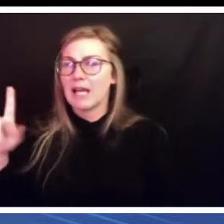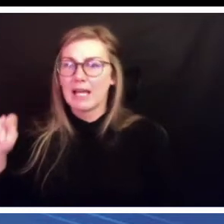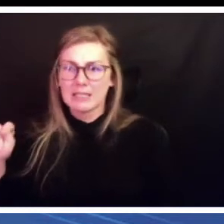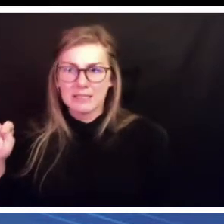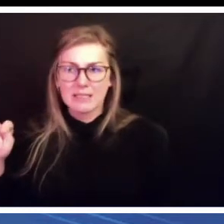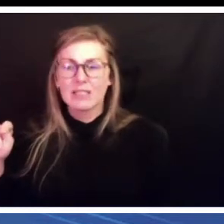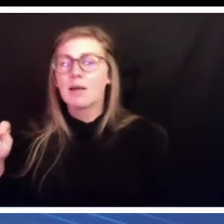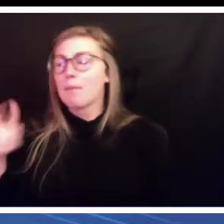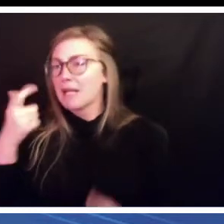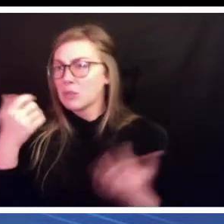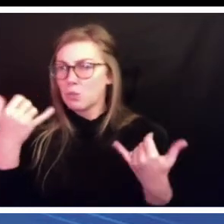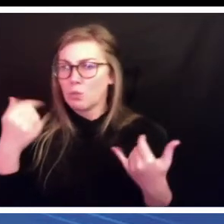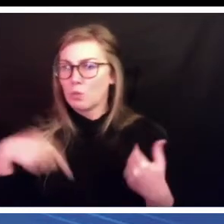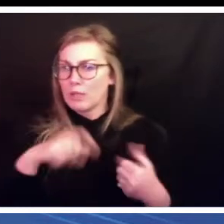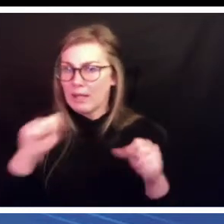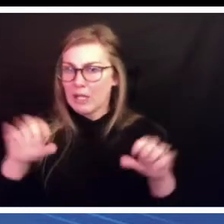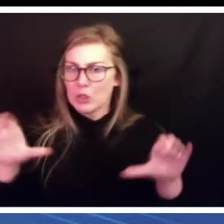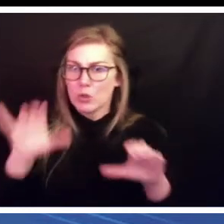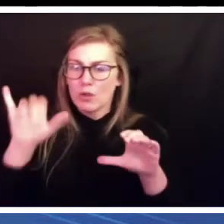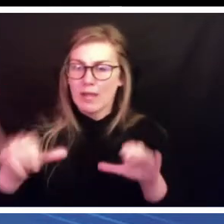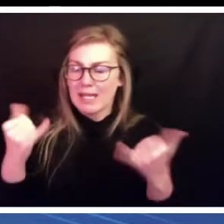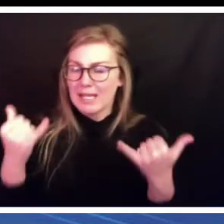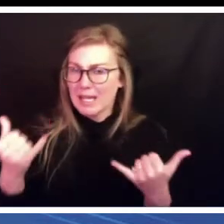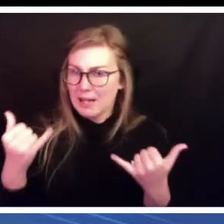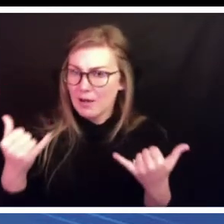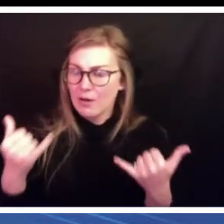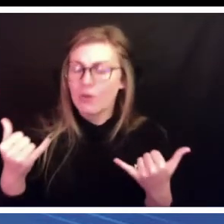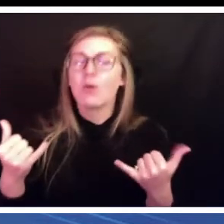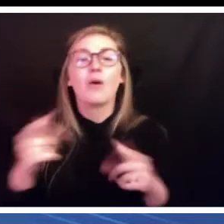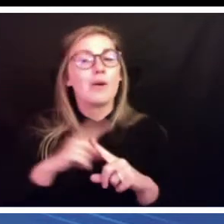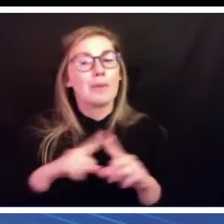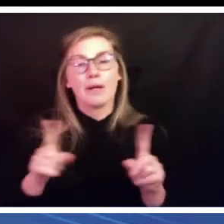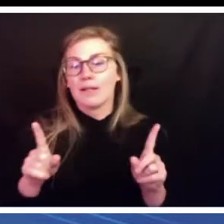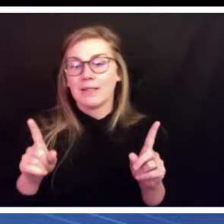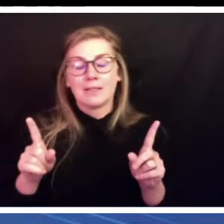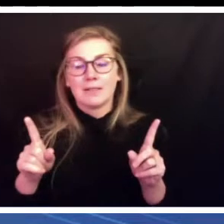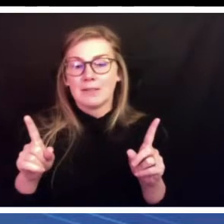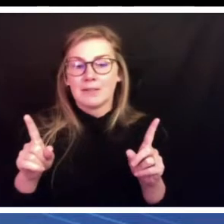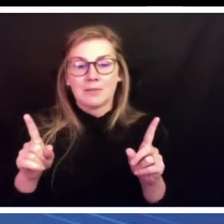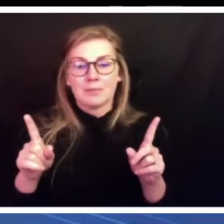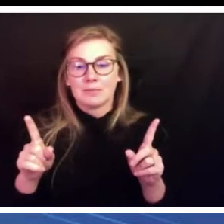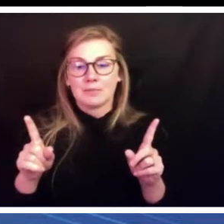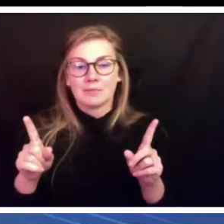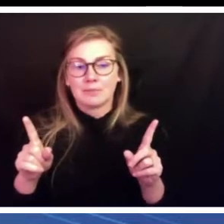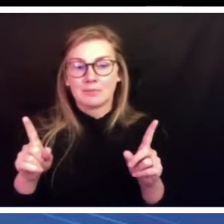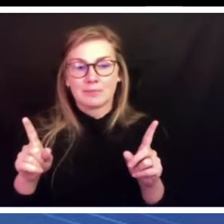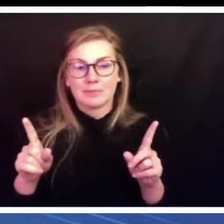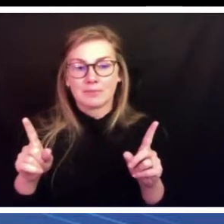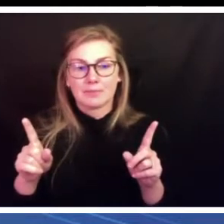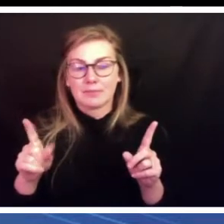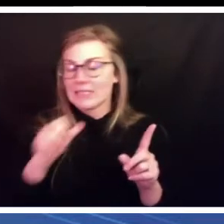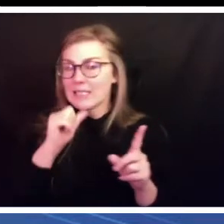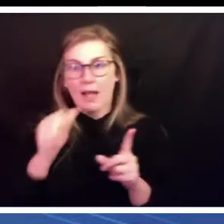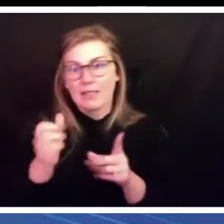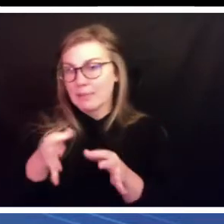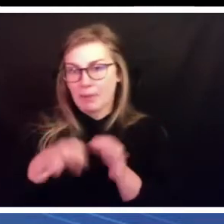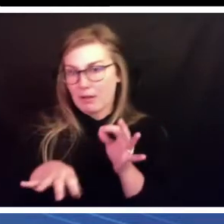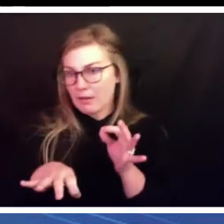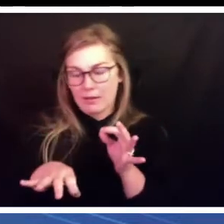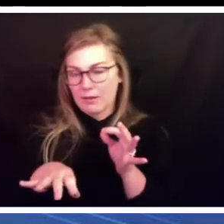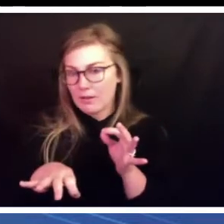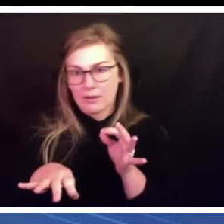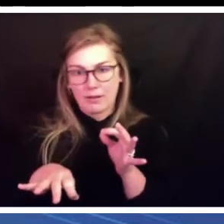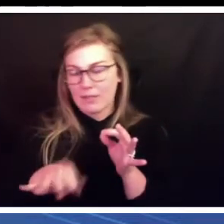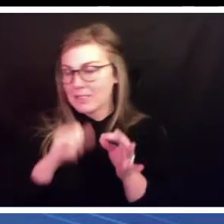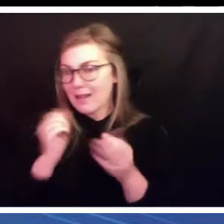bring that into the sphere. But it is not, they have not made this easy. And I might add also, and I'm very